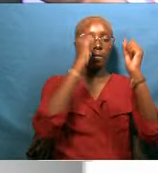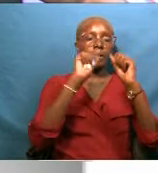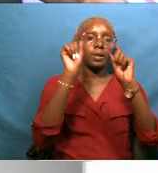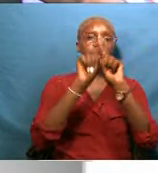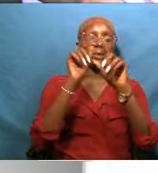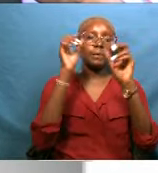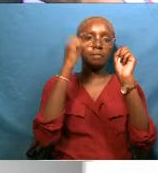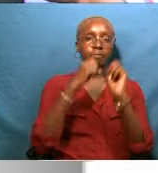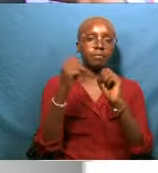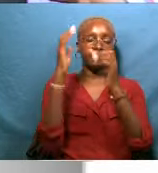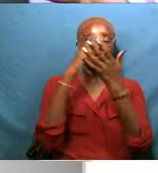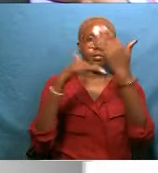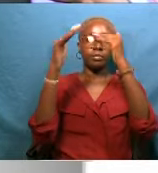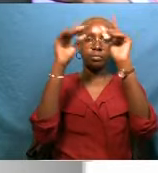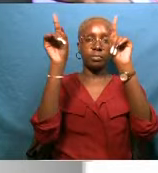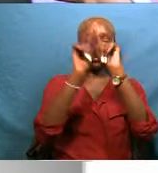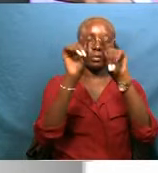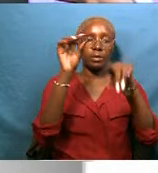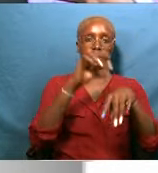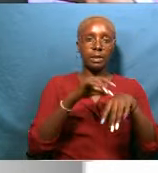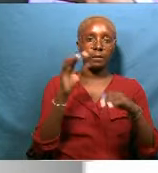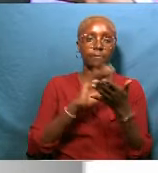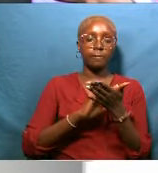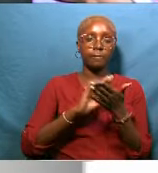heaven and earth, full of your